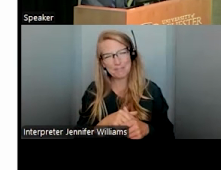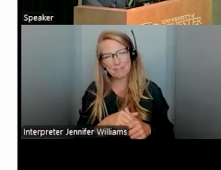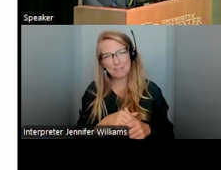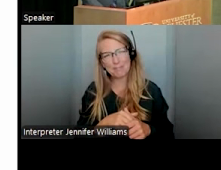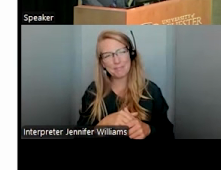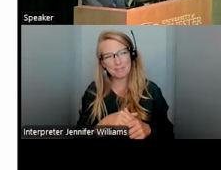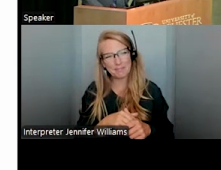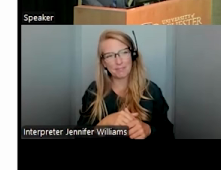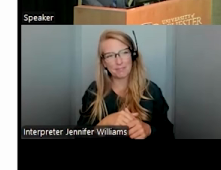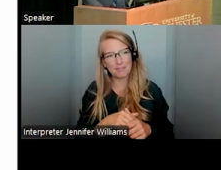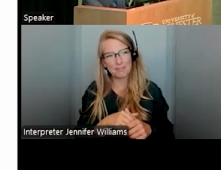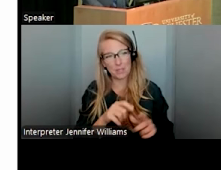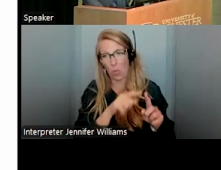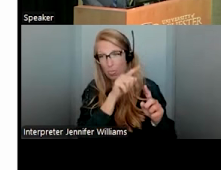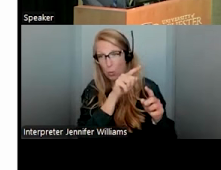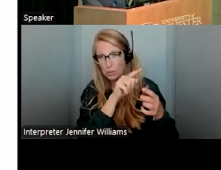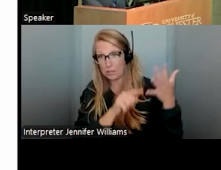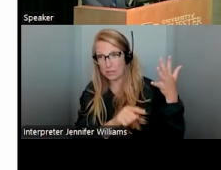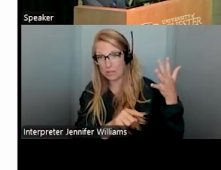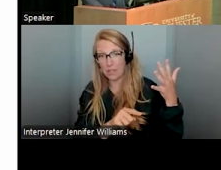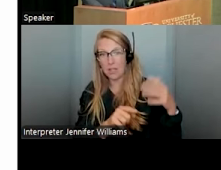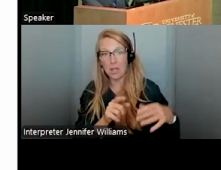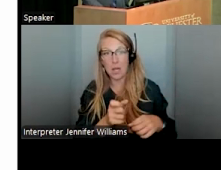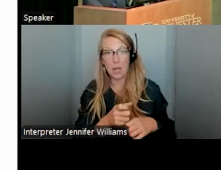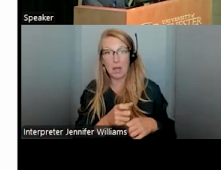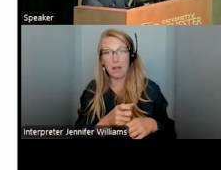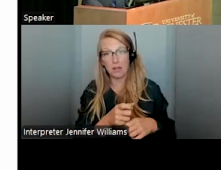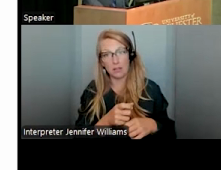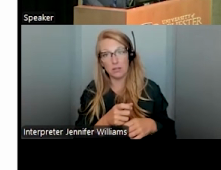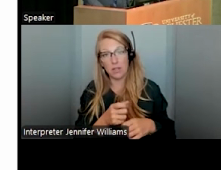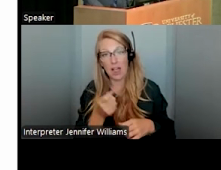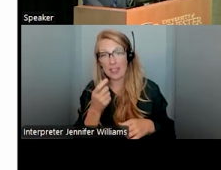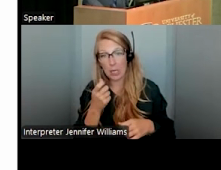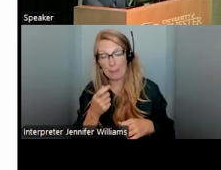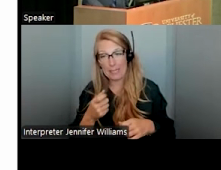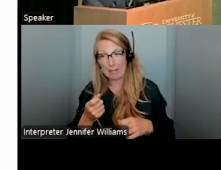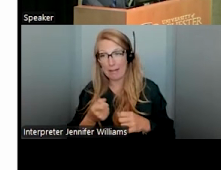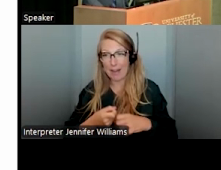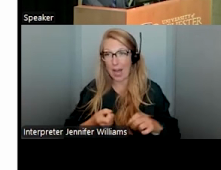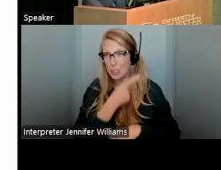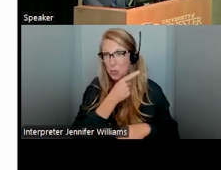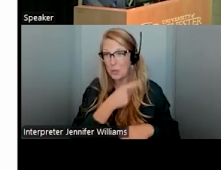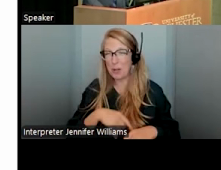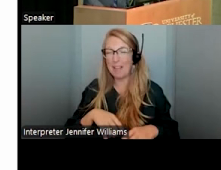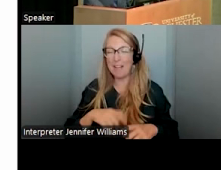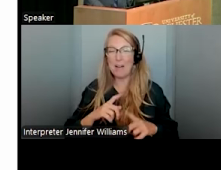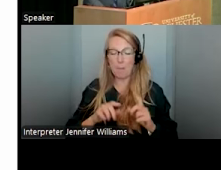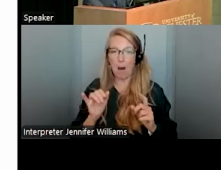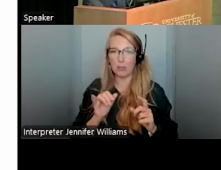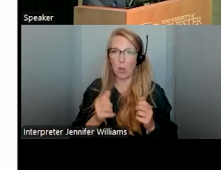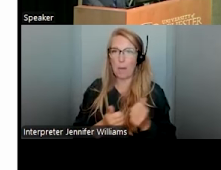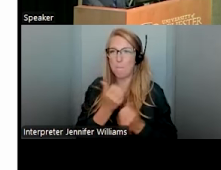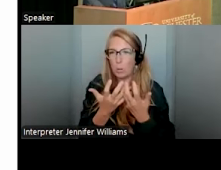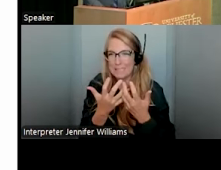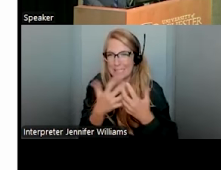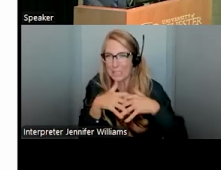That also makes us, if not the very unusual, at least the most integrated, clinically